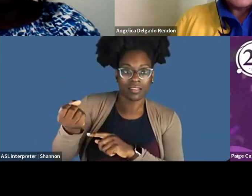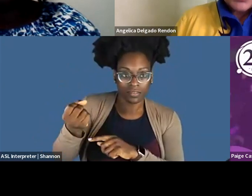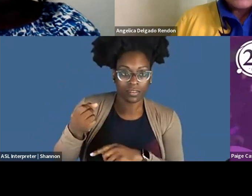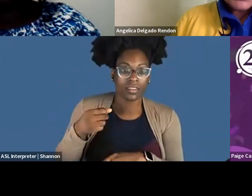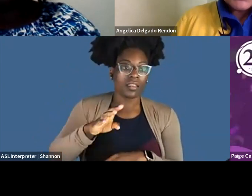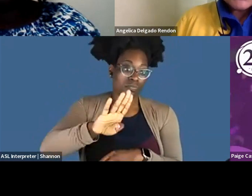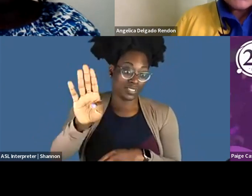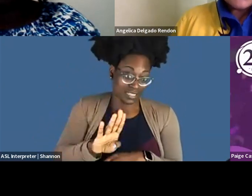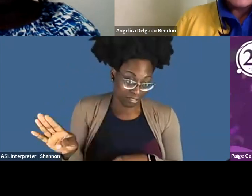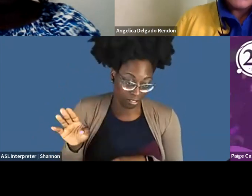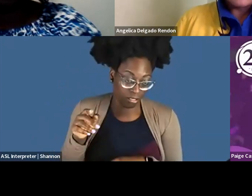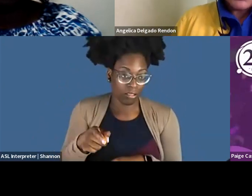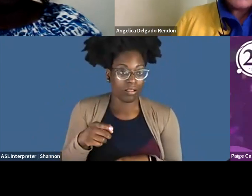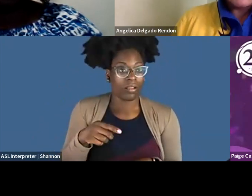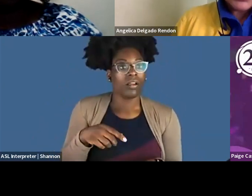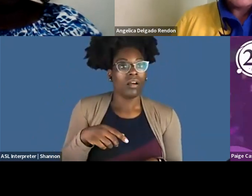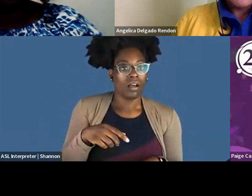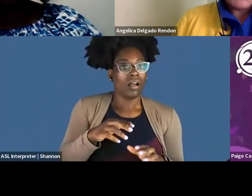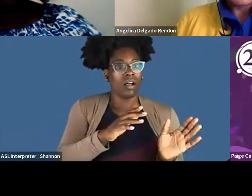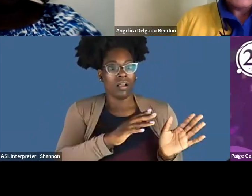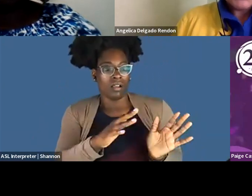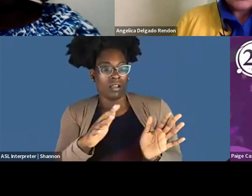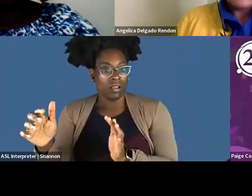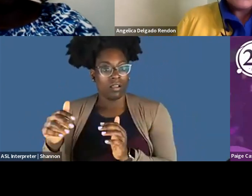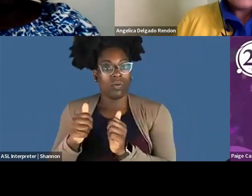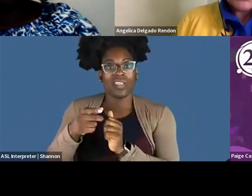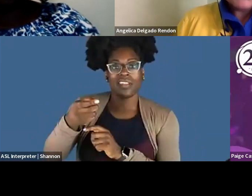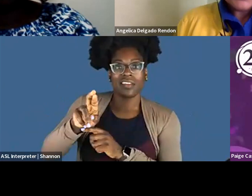the 2000s. That's when community research began to